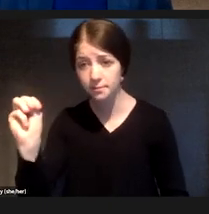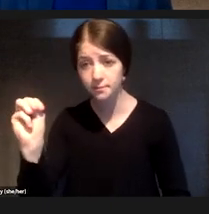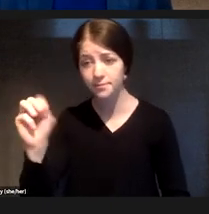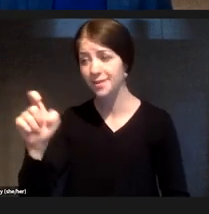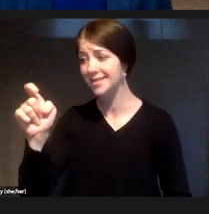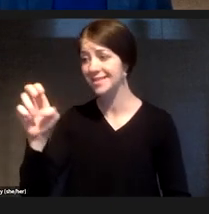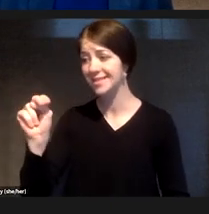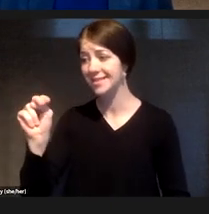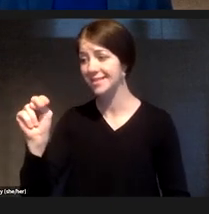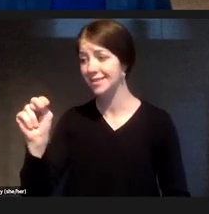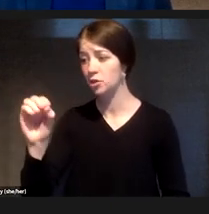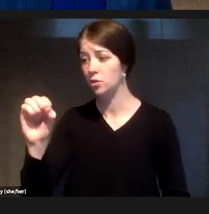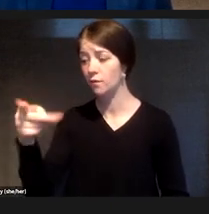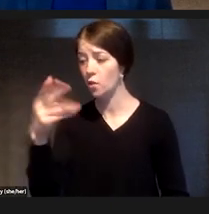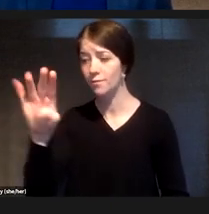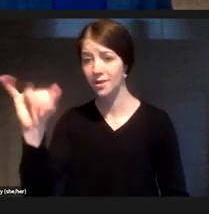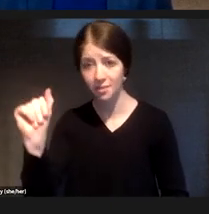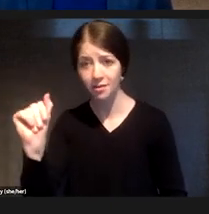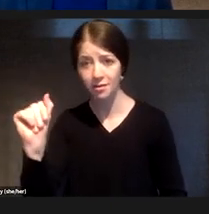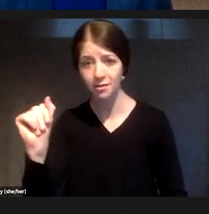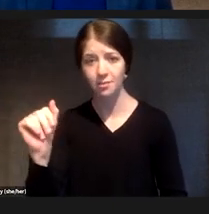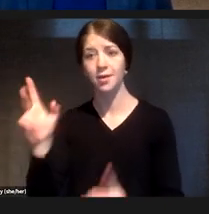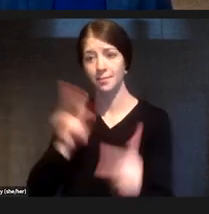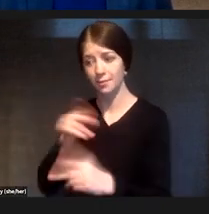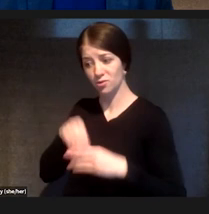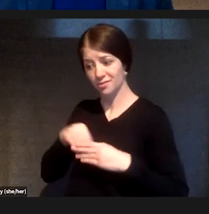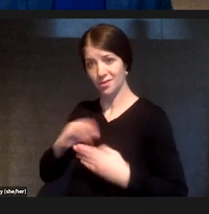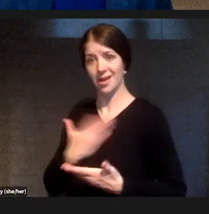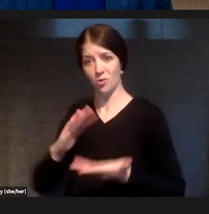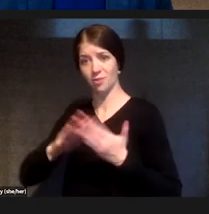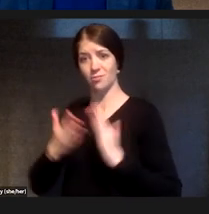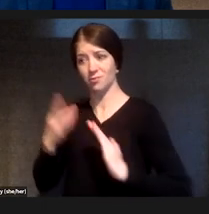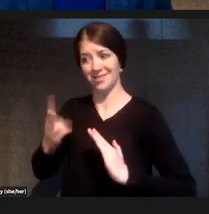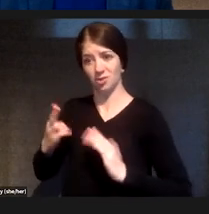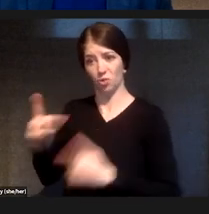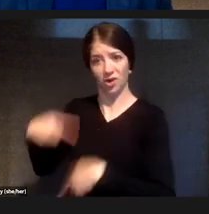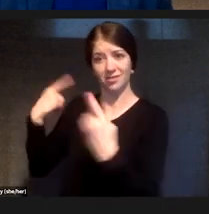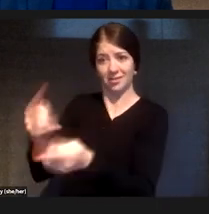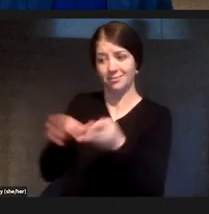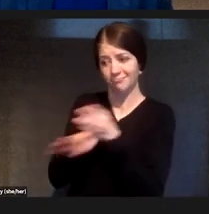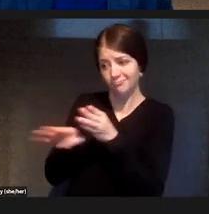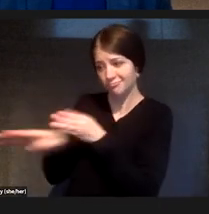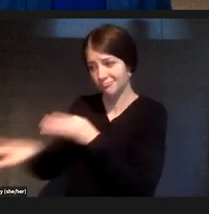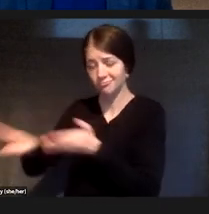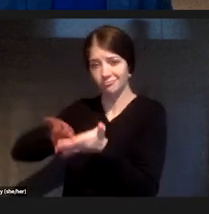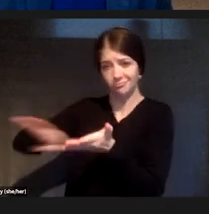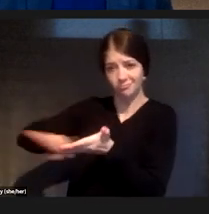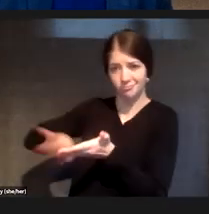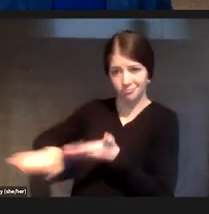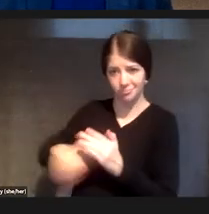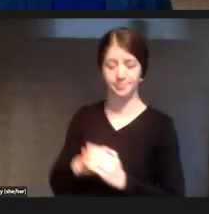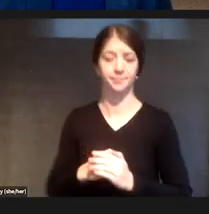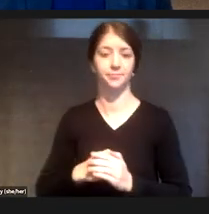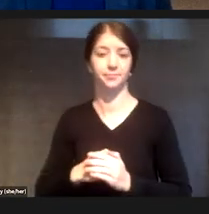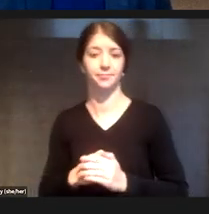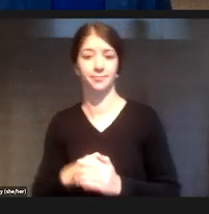xenophobia, that there are individuals within our communities that have historically been marginalized and left out. And that the STEM fields